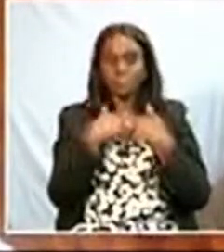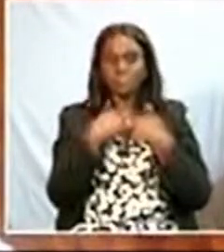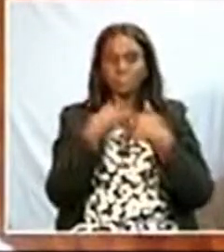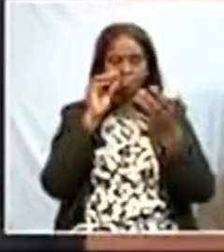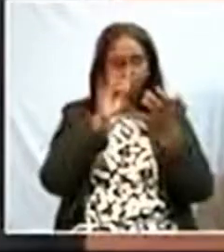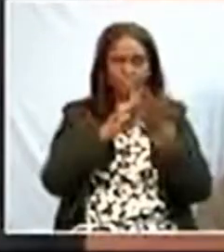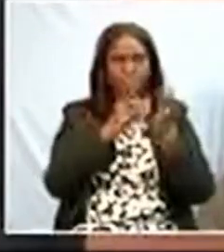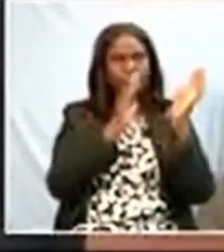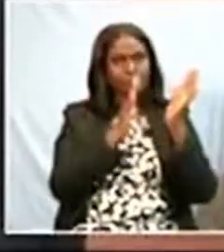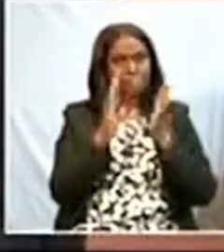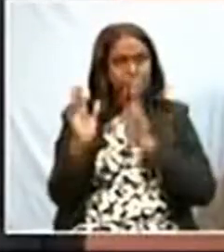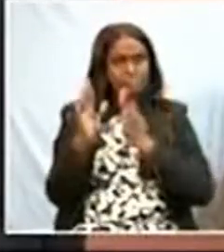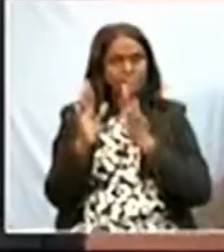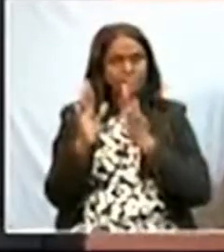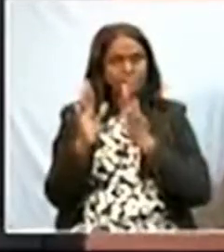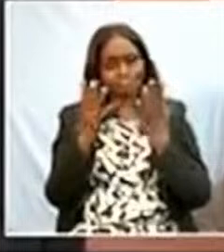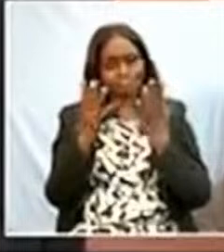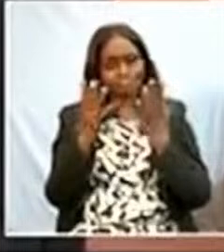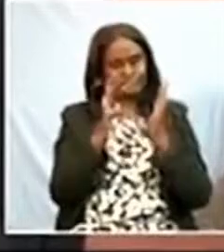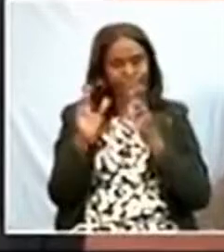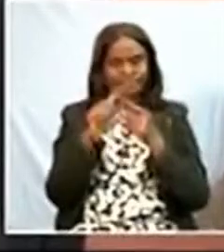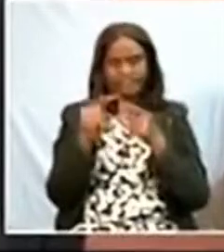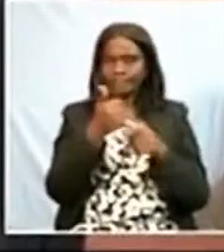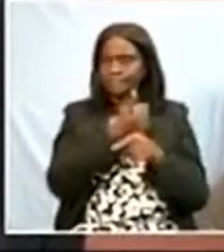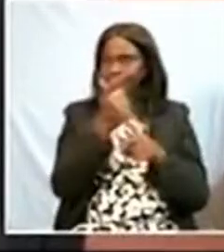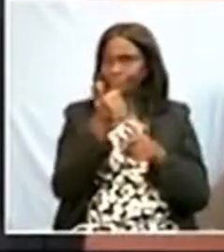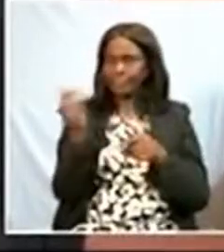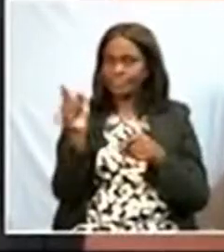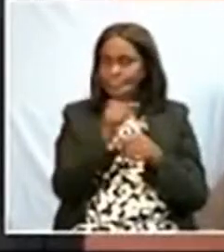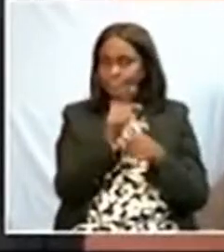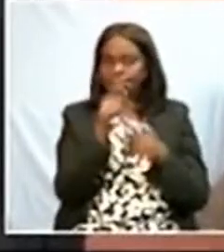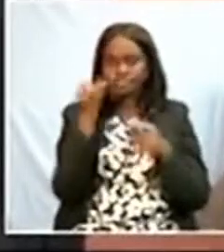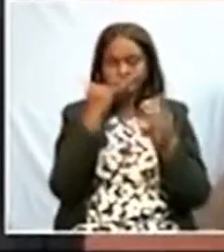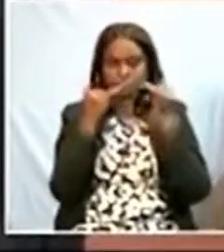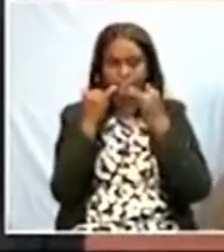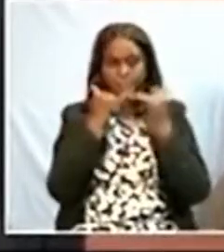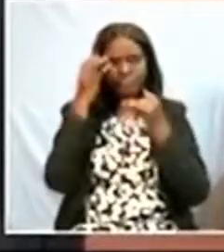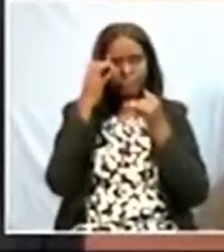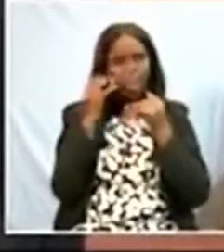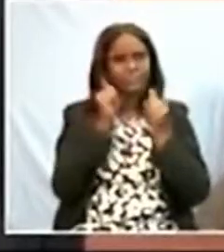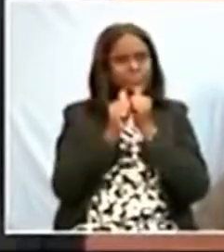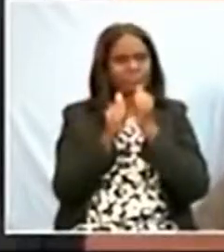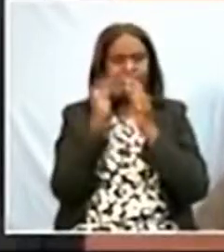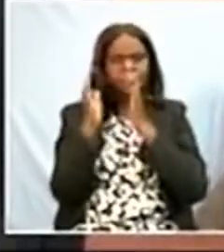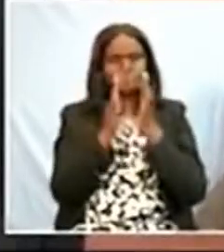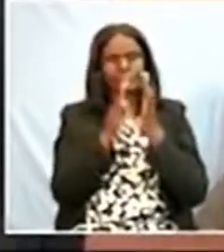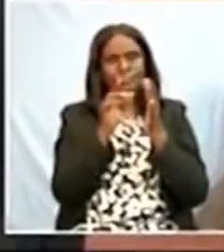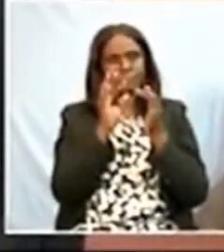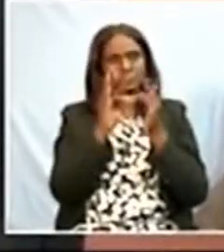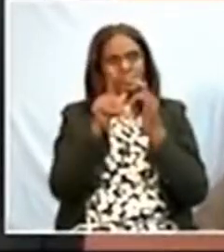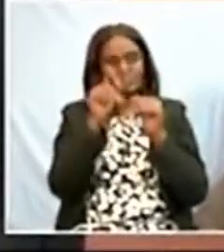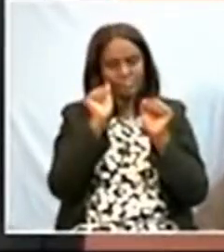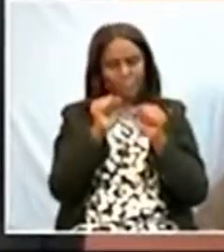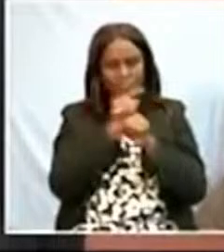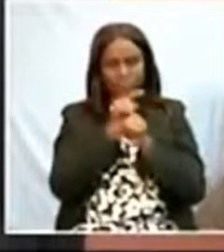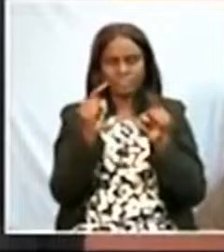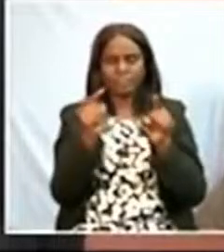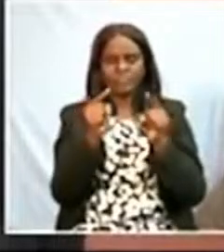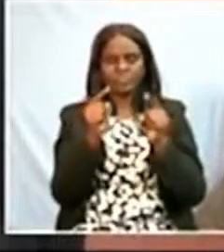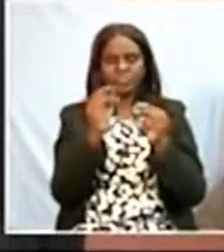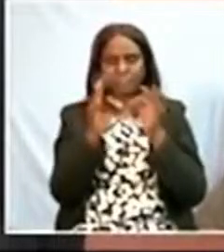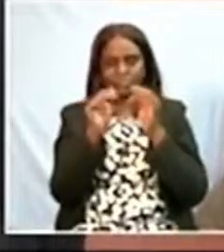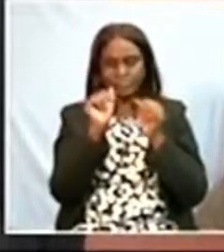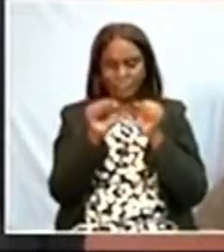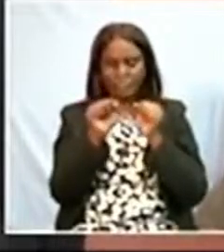up measures, punitive measures to those erring officers. Which measures are those, if you can just